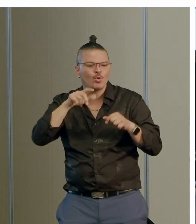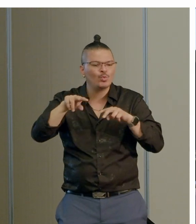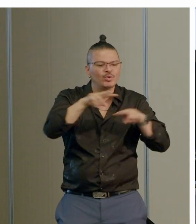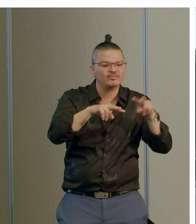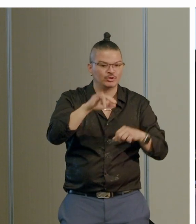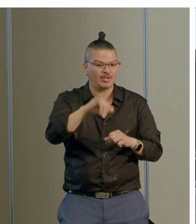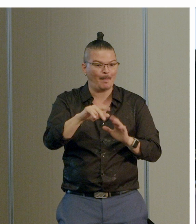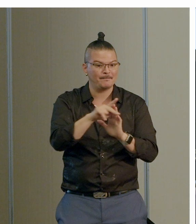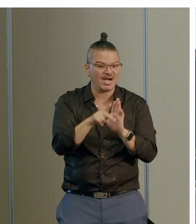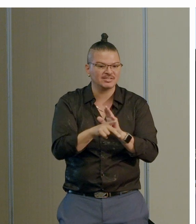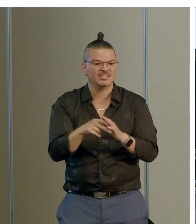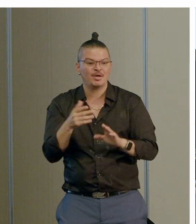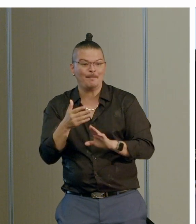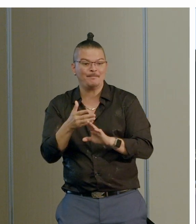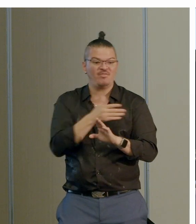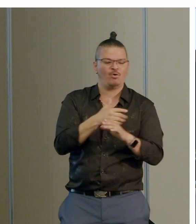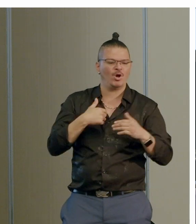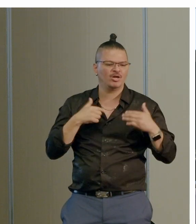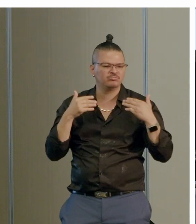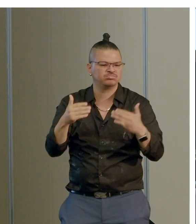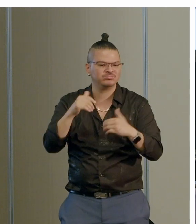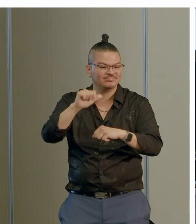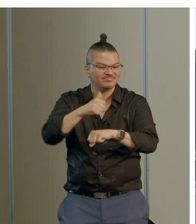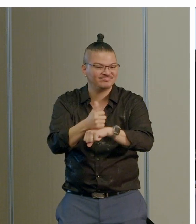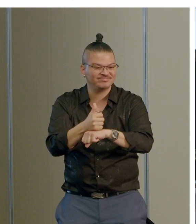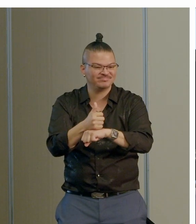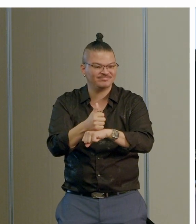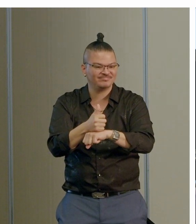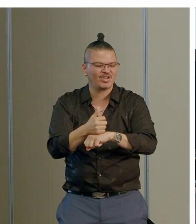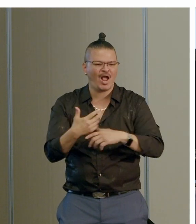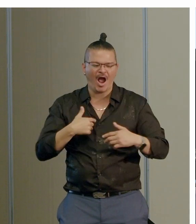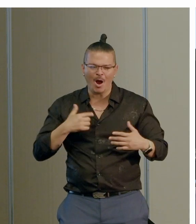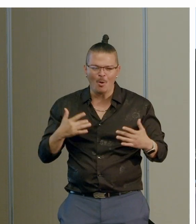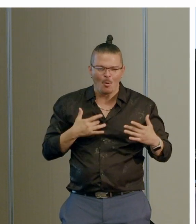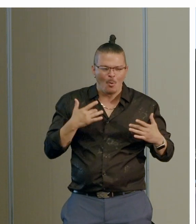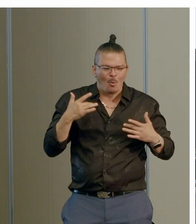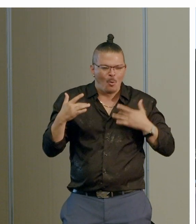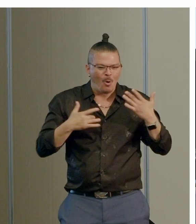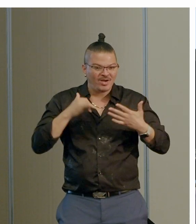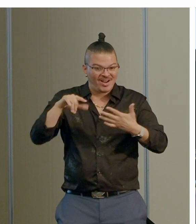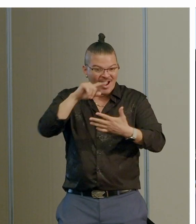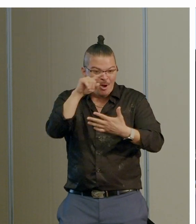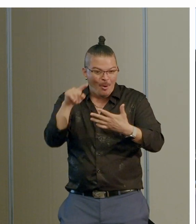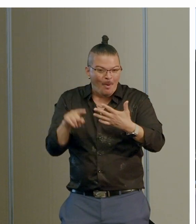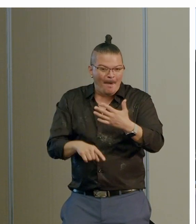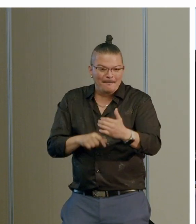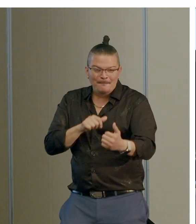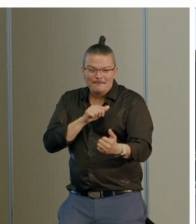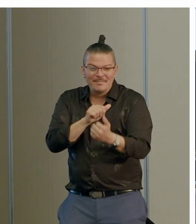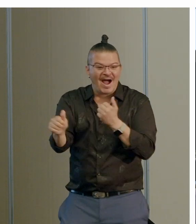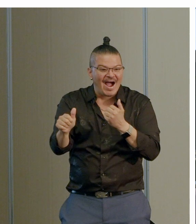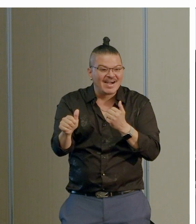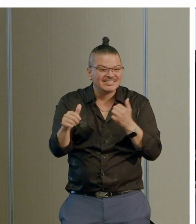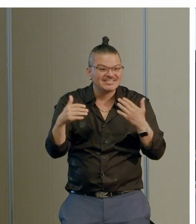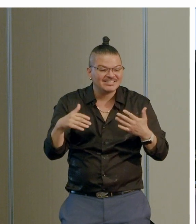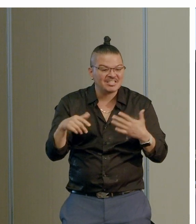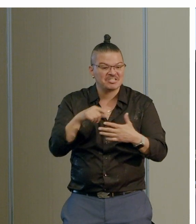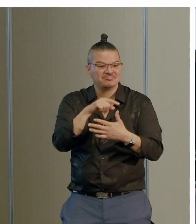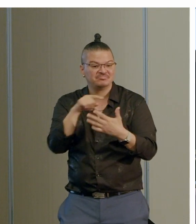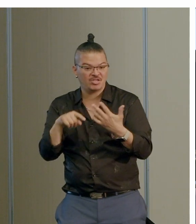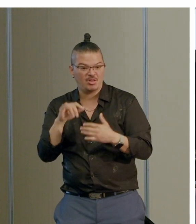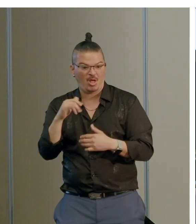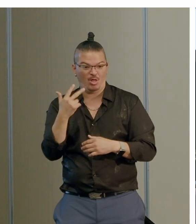those in place. I was incredibly excited when it passed the Technology Management Council with just 3 people voting against